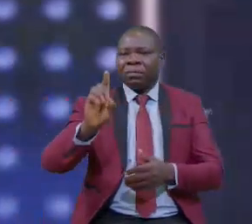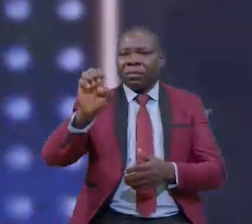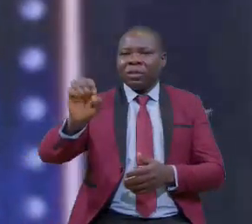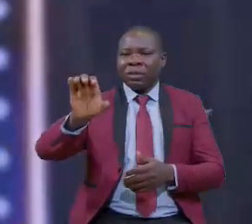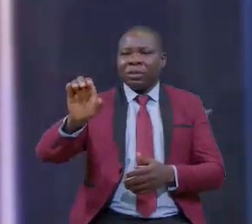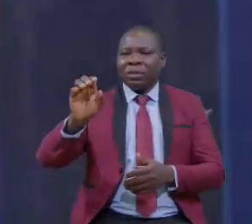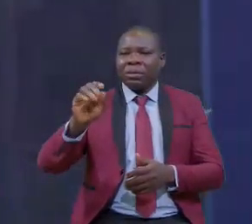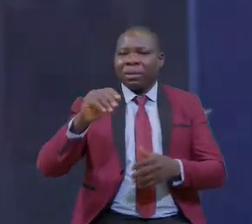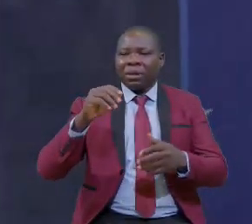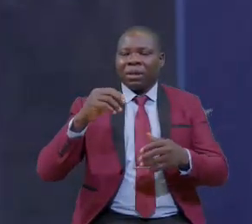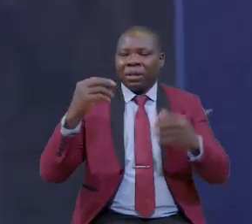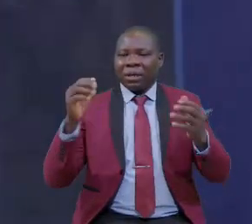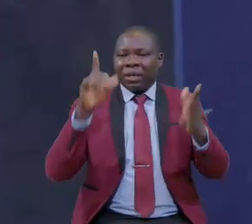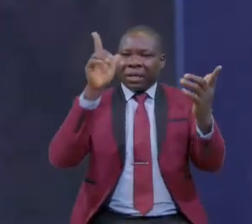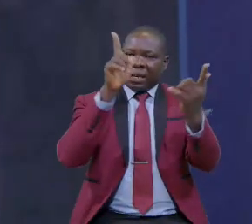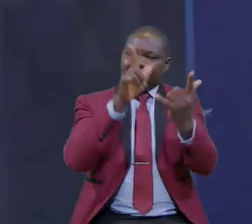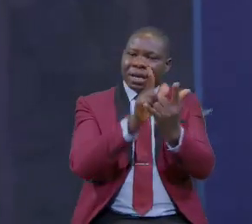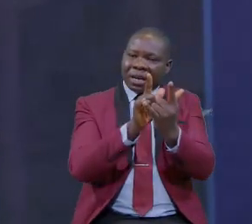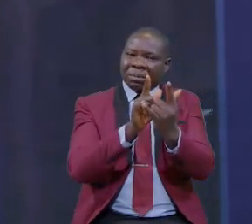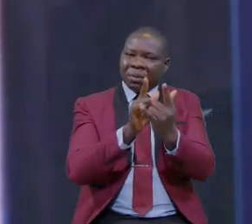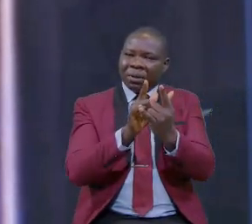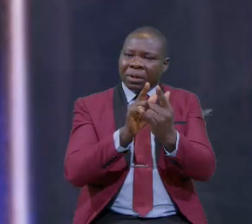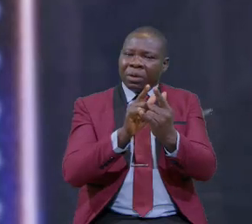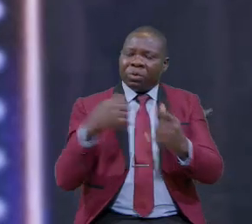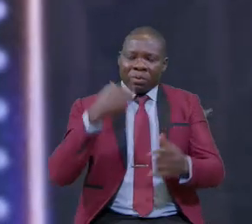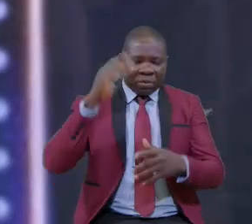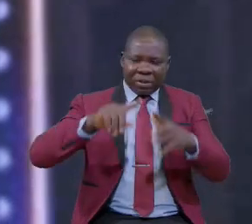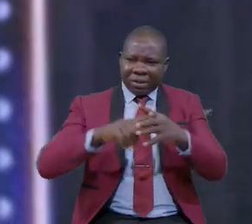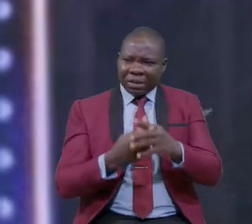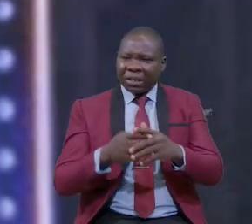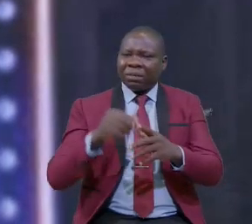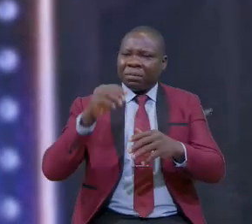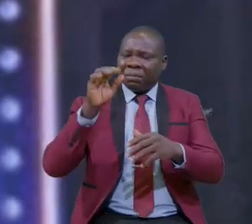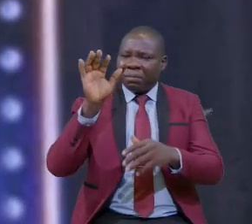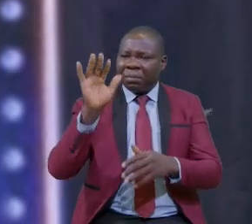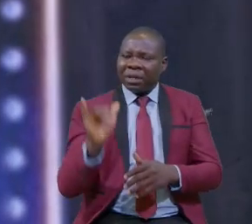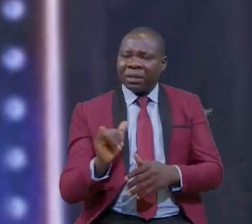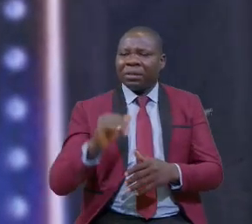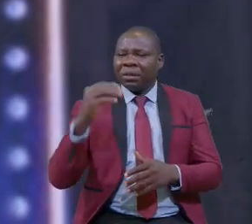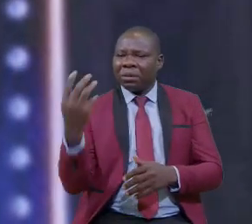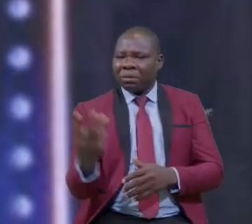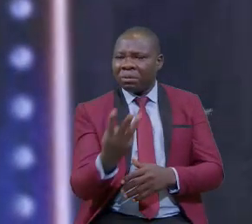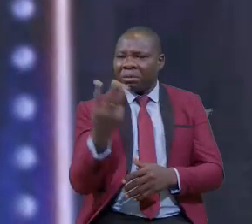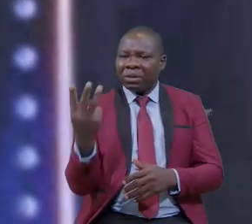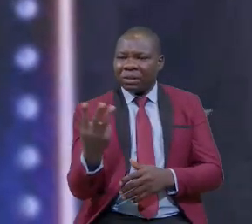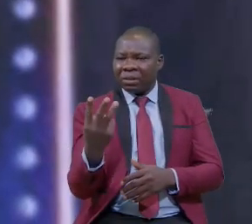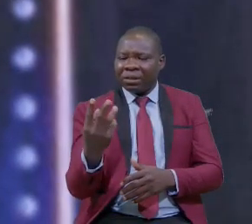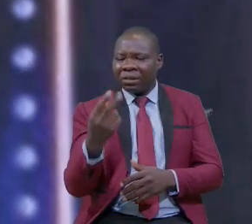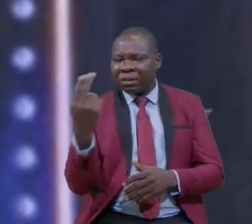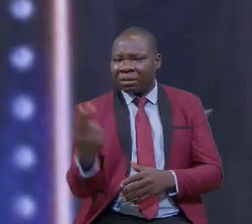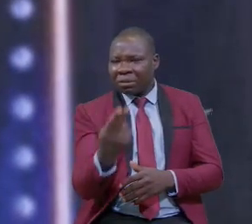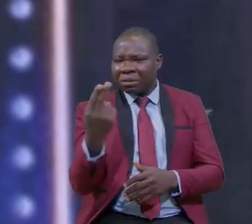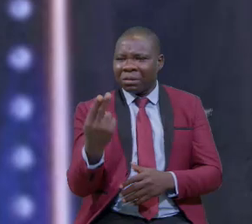then Friday. By Saturday, my voice is gone. By